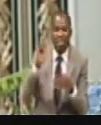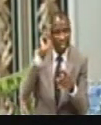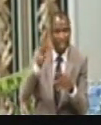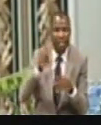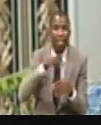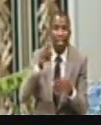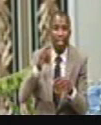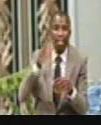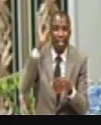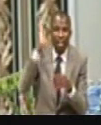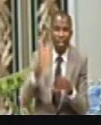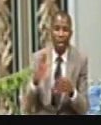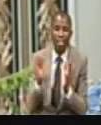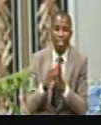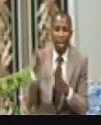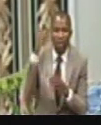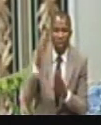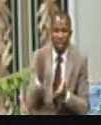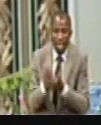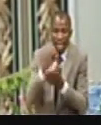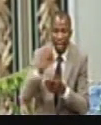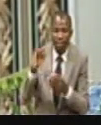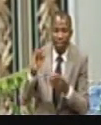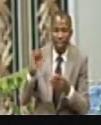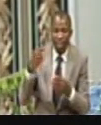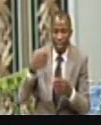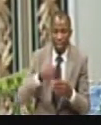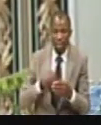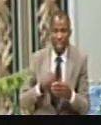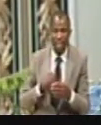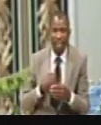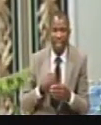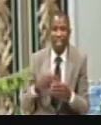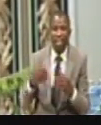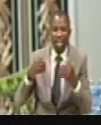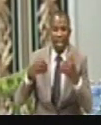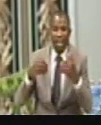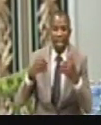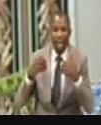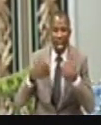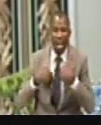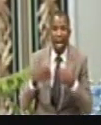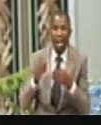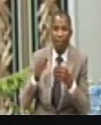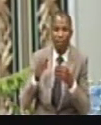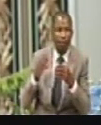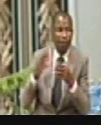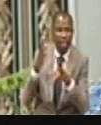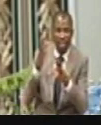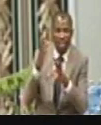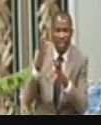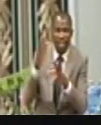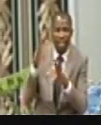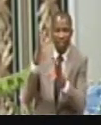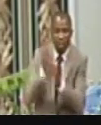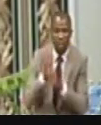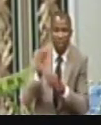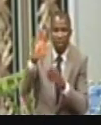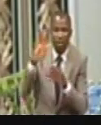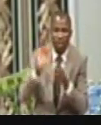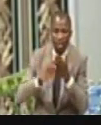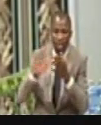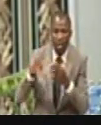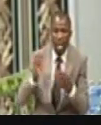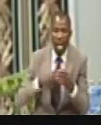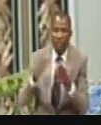results called me and said, Eze, you are very lucky. The professor that's supposed to handle your result has signed your result